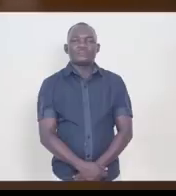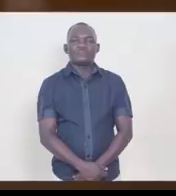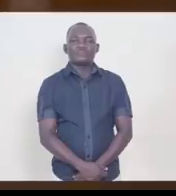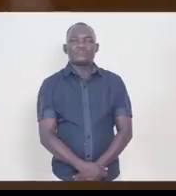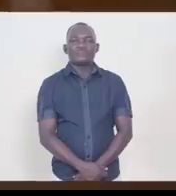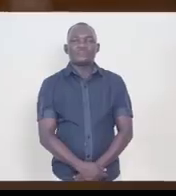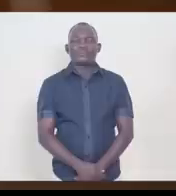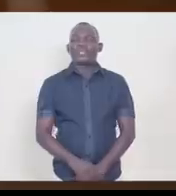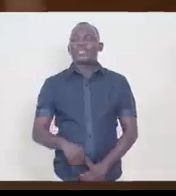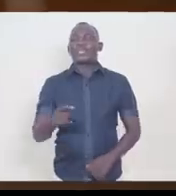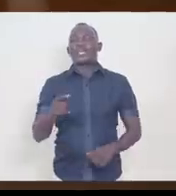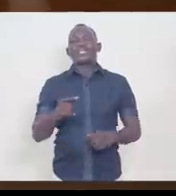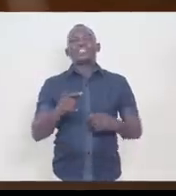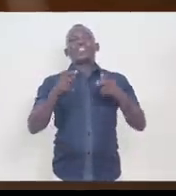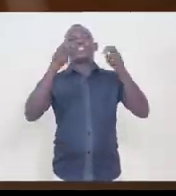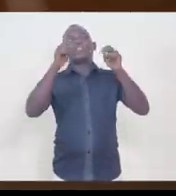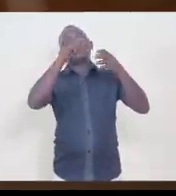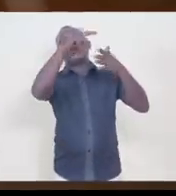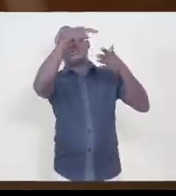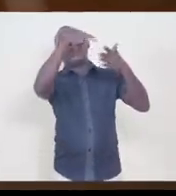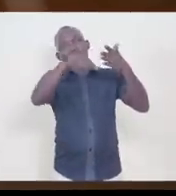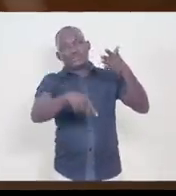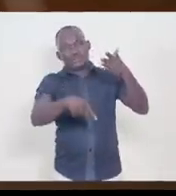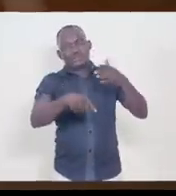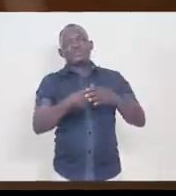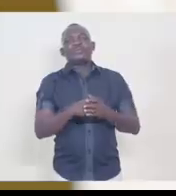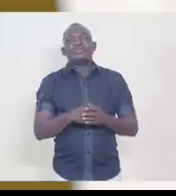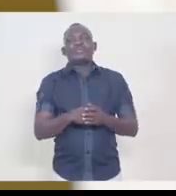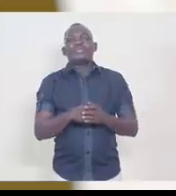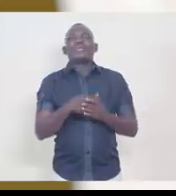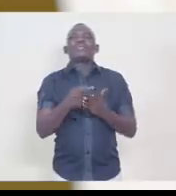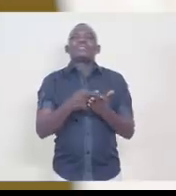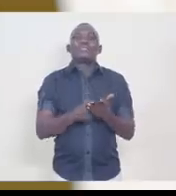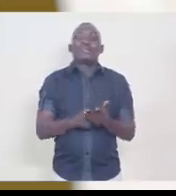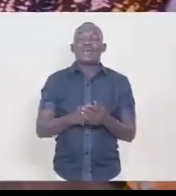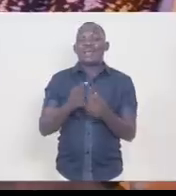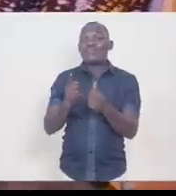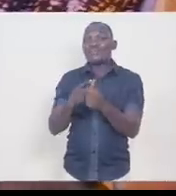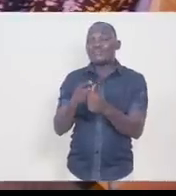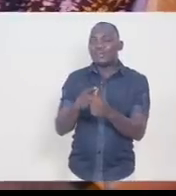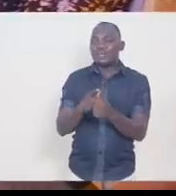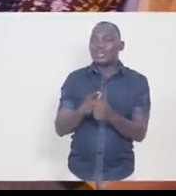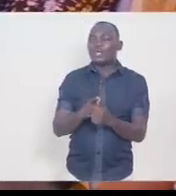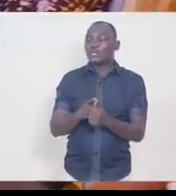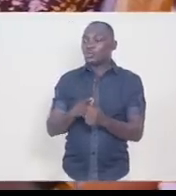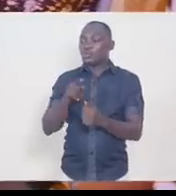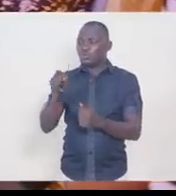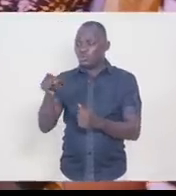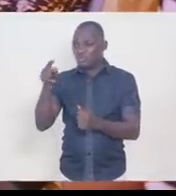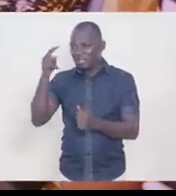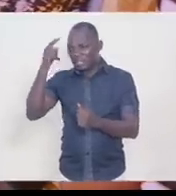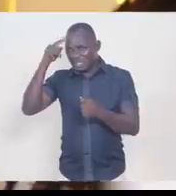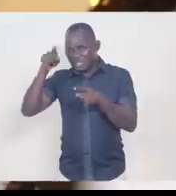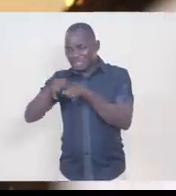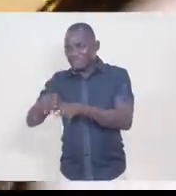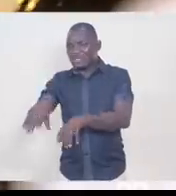Those are the charges we will or won't press pending how this goes. The first one is for conspiracy to kidnap against Miss